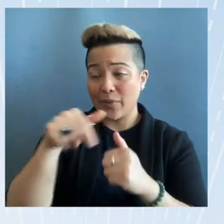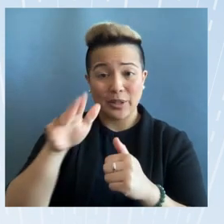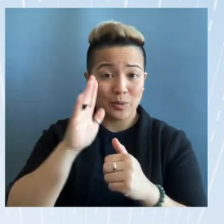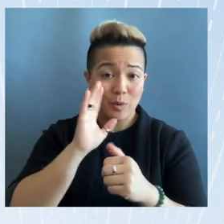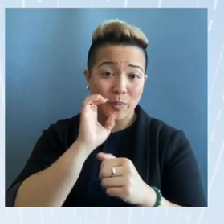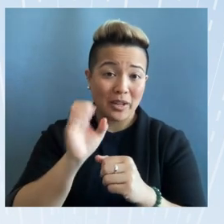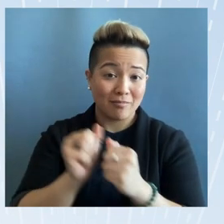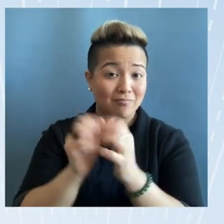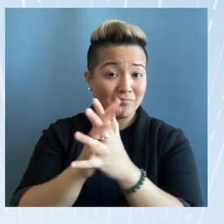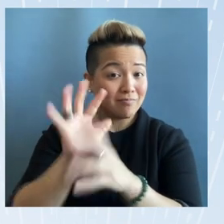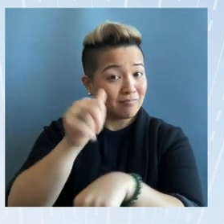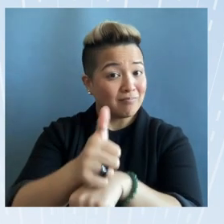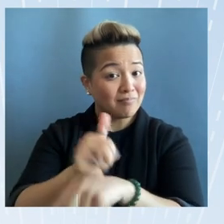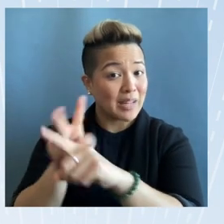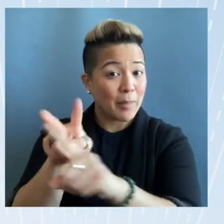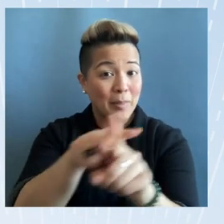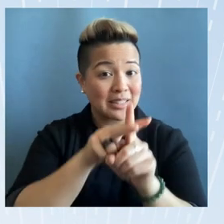implemented.